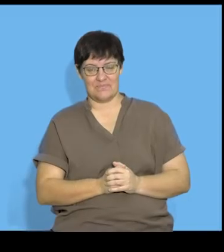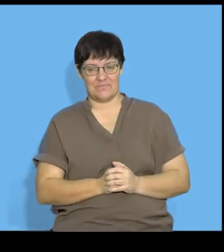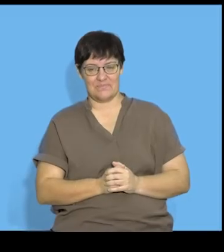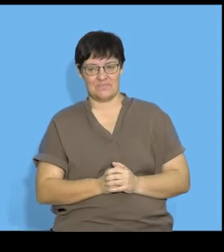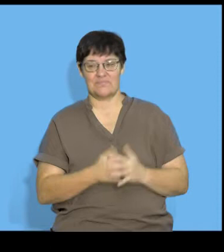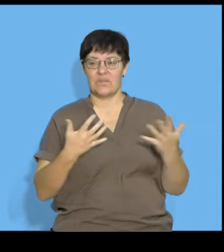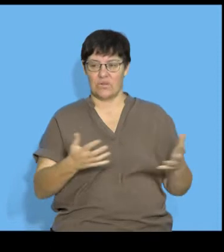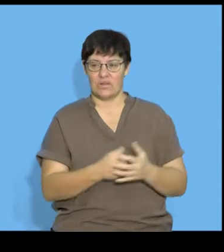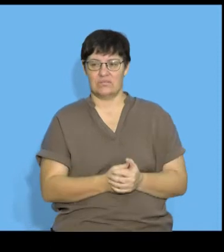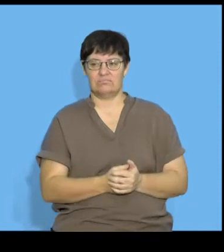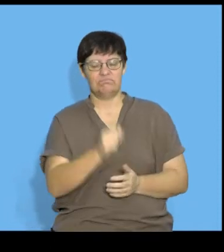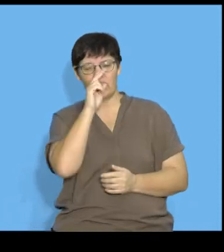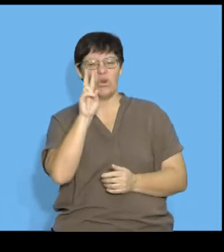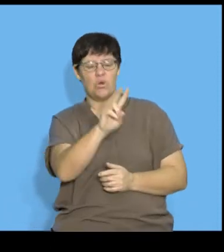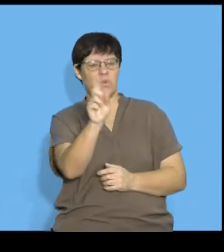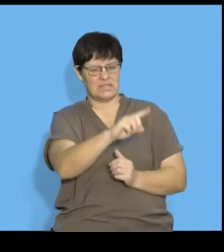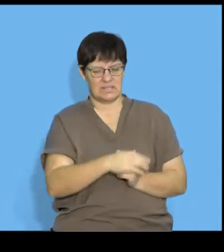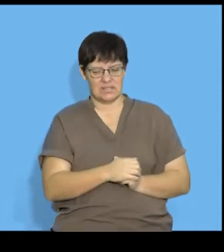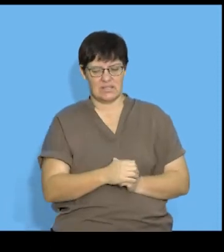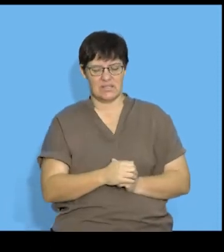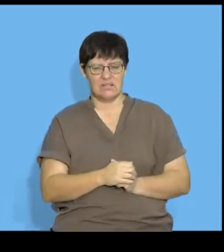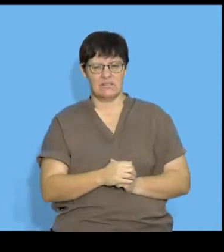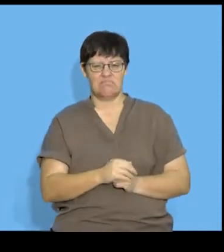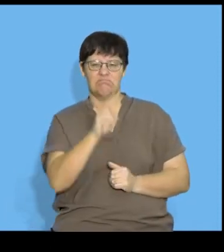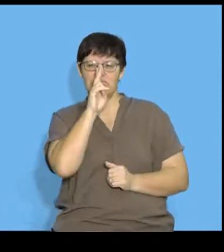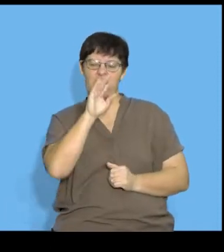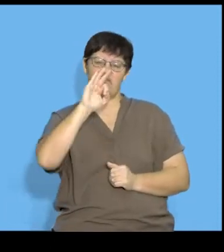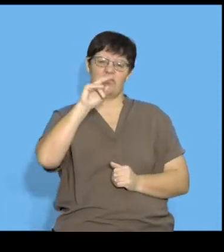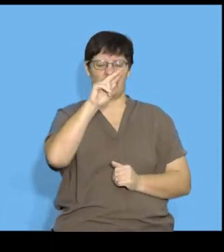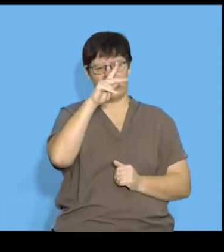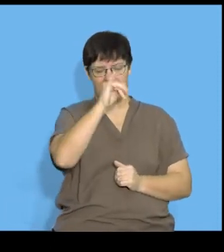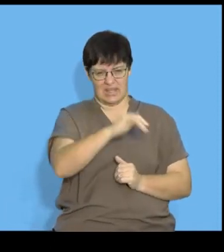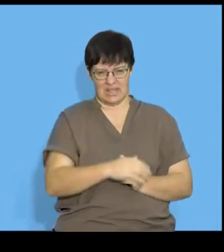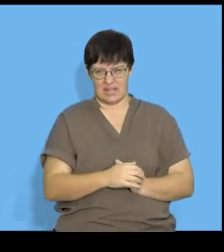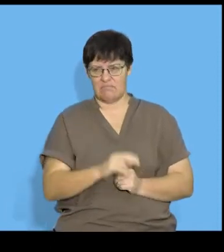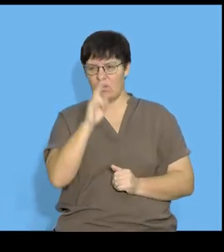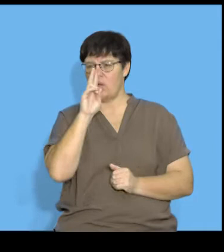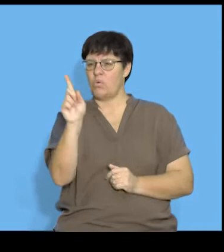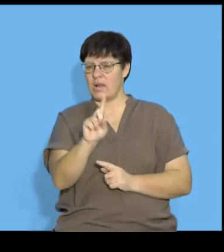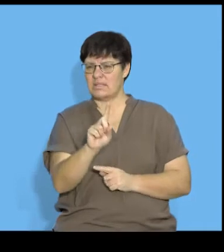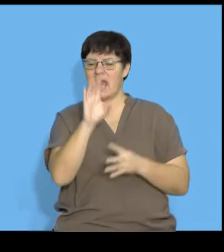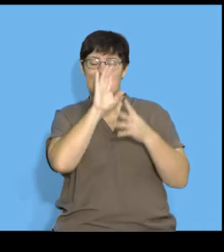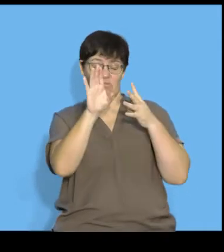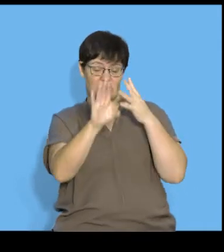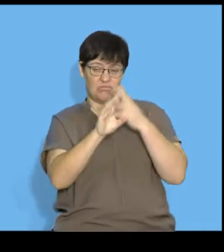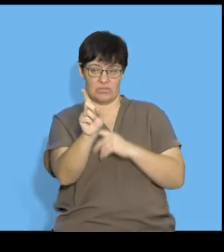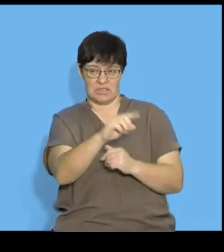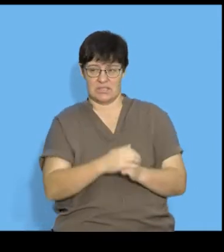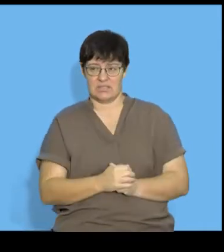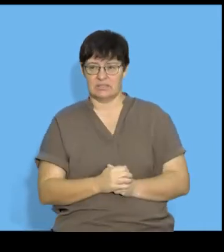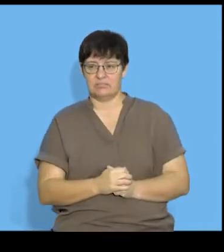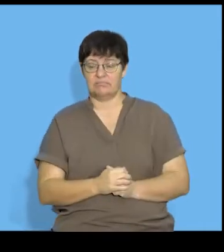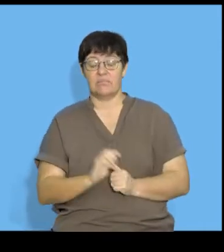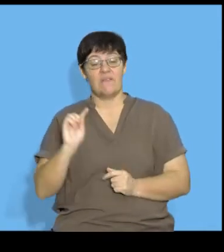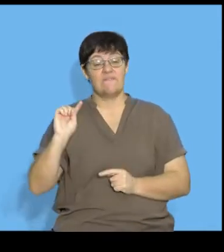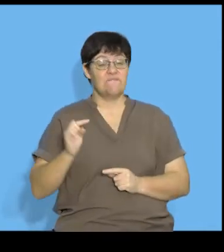Okay, guys, so what are we looking at when we look at fungi? Right, so let's have a look at the characteristics. So the